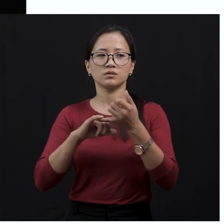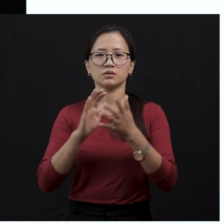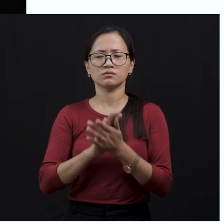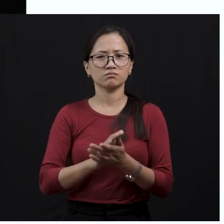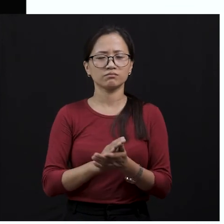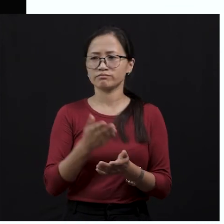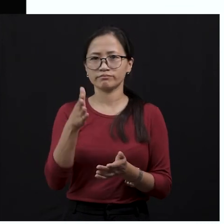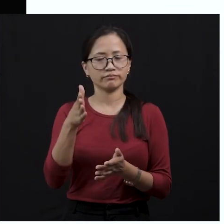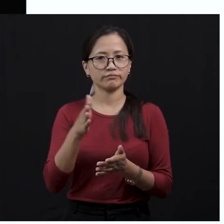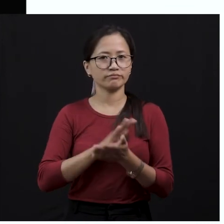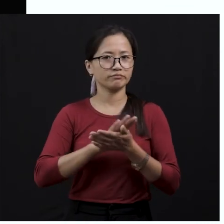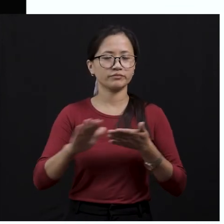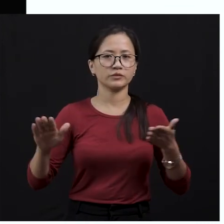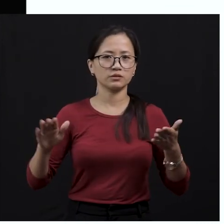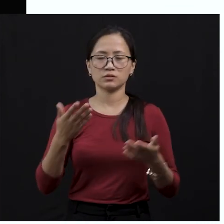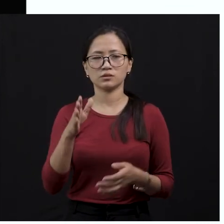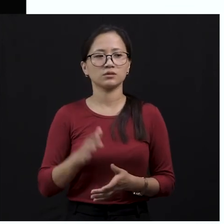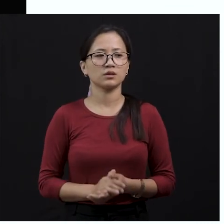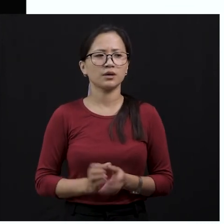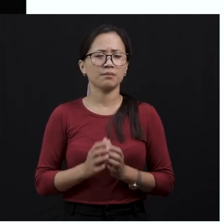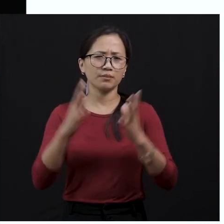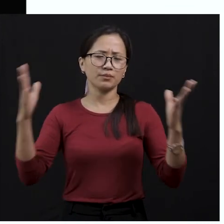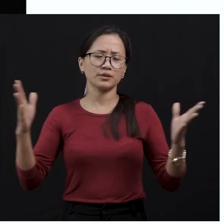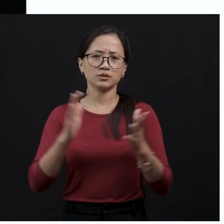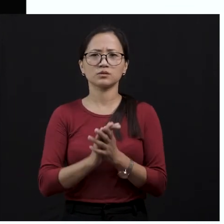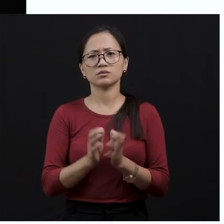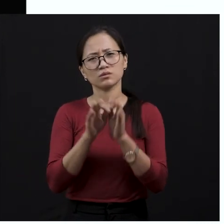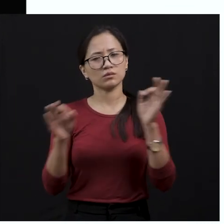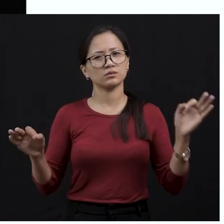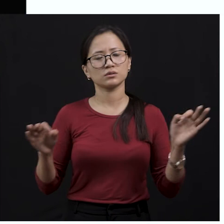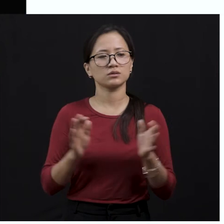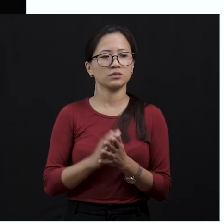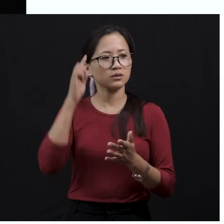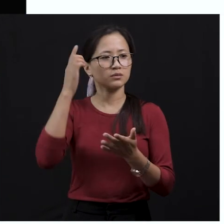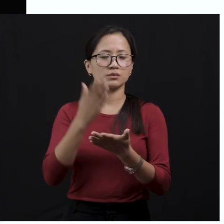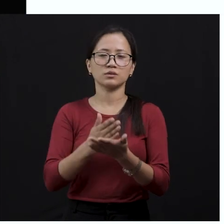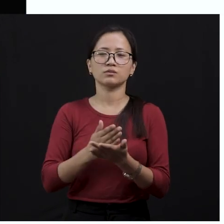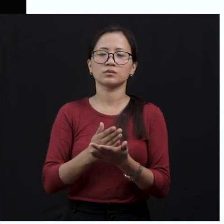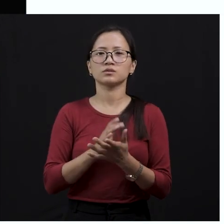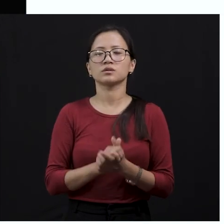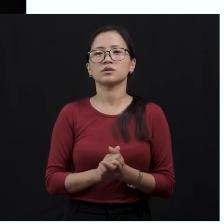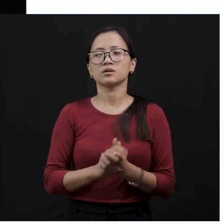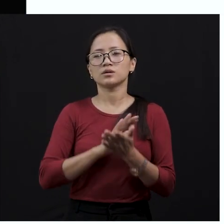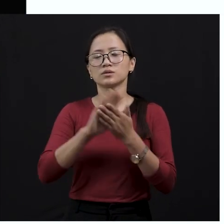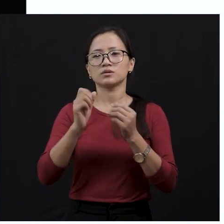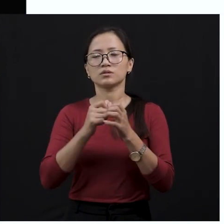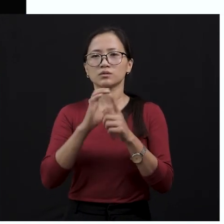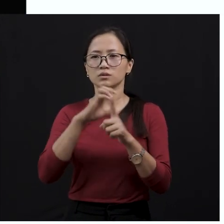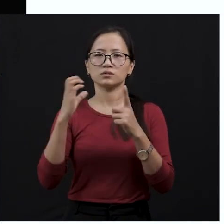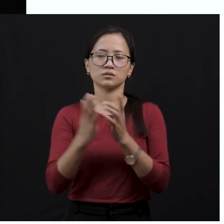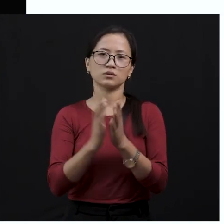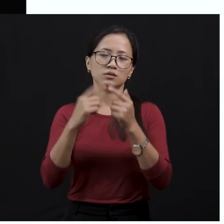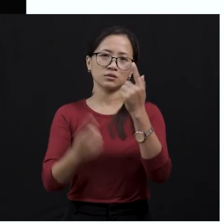is not clear. There are many stories. Number two, it is believed that the Harappan culture